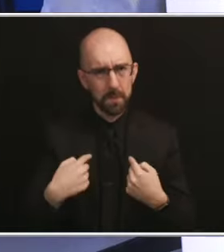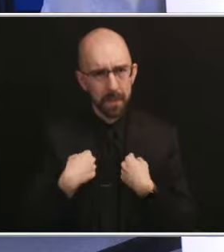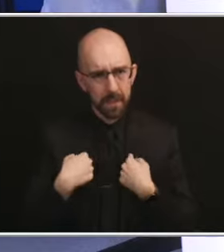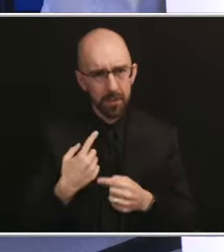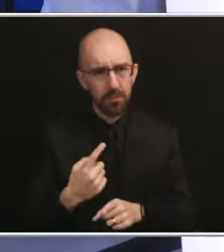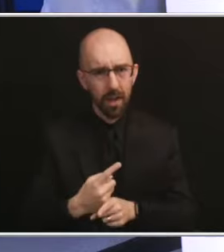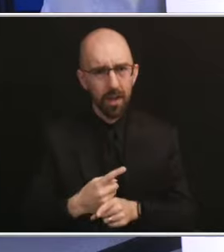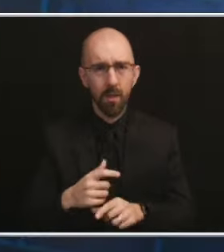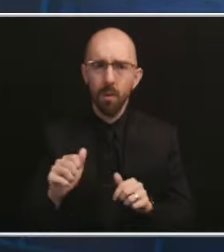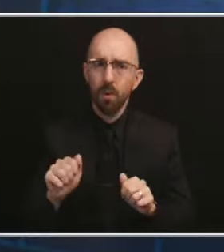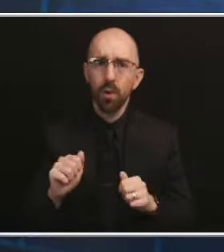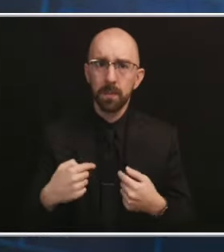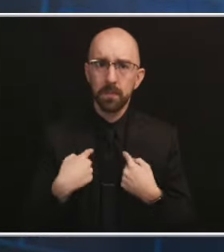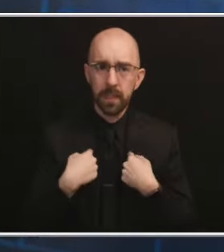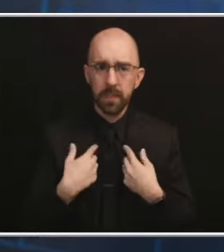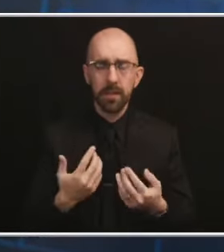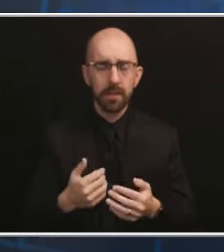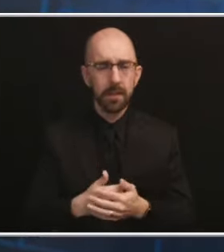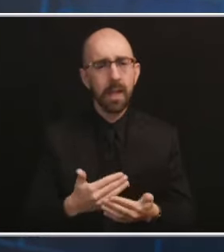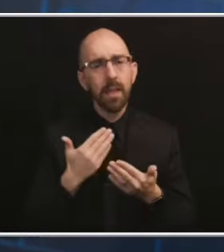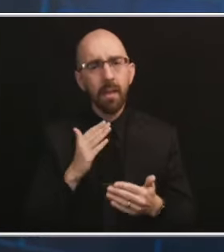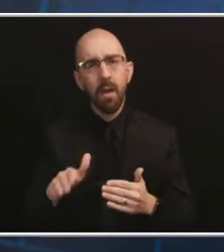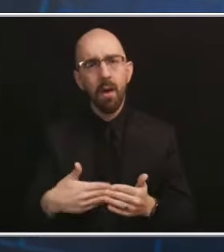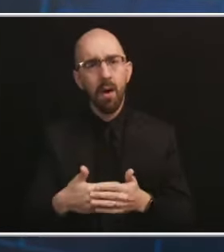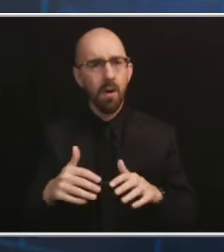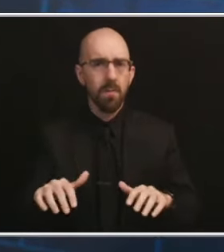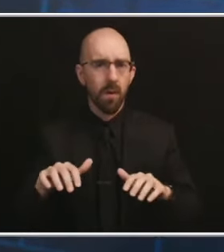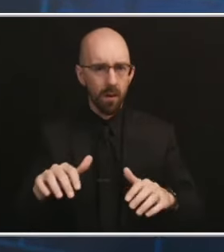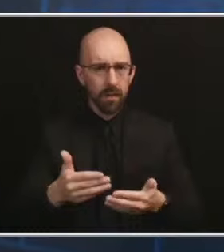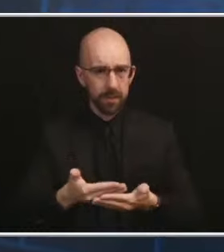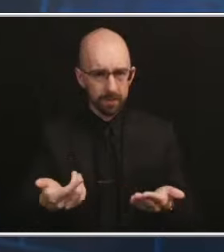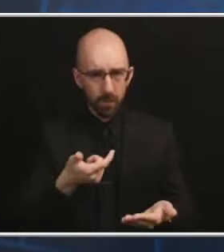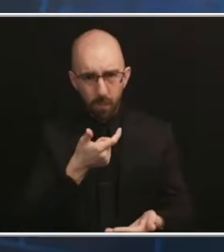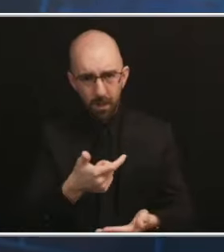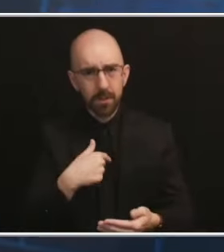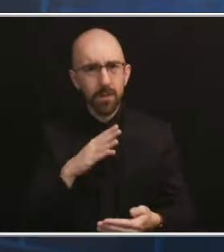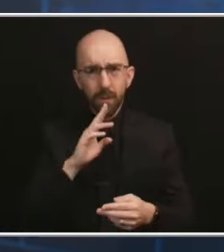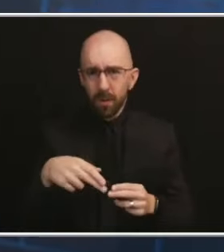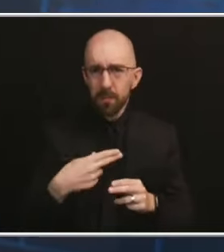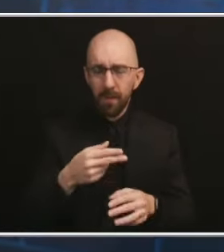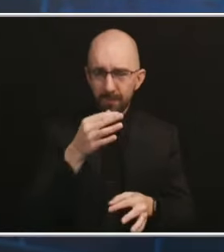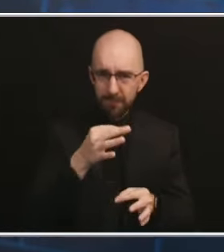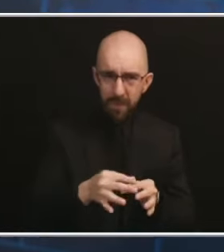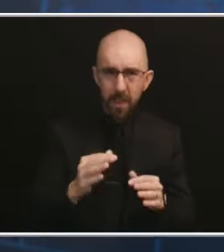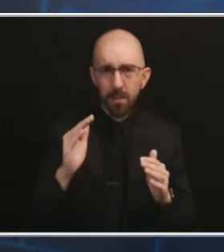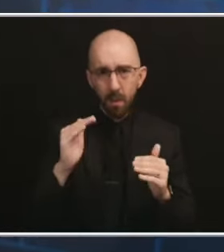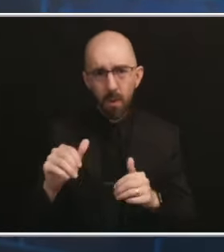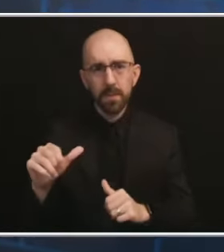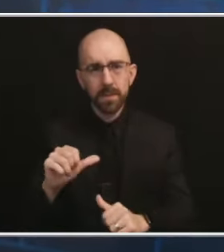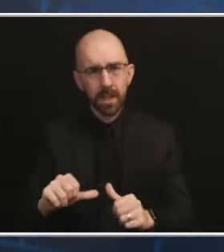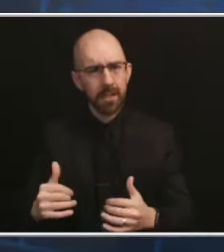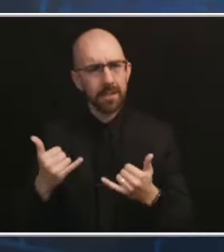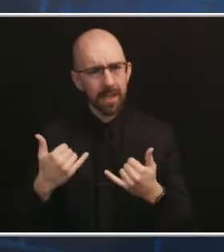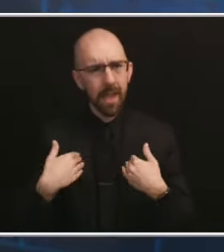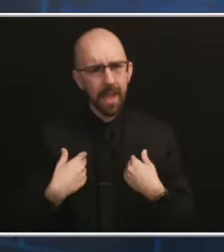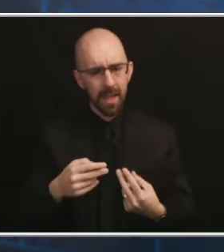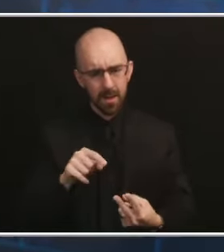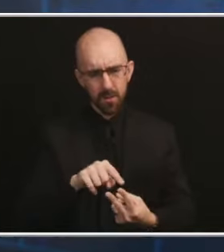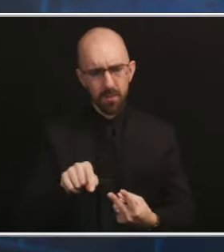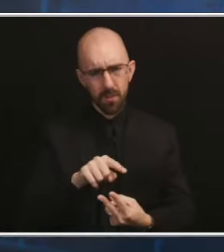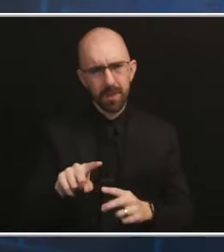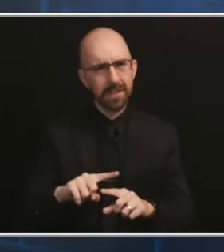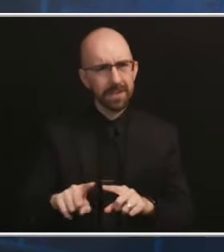be me. And thank you to all of our audience. We talk a lot about faith, hope, and science, and today we really had two different discussions,